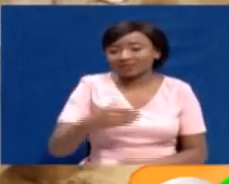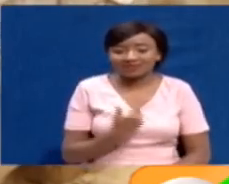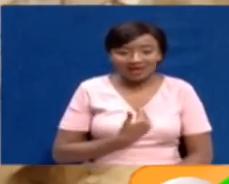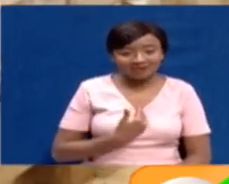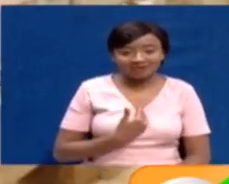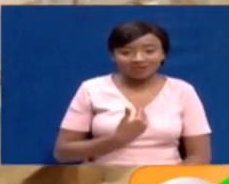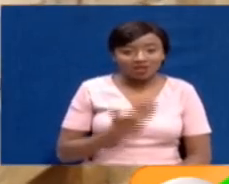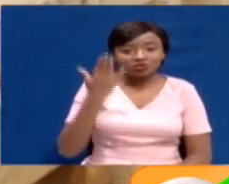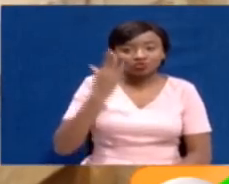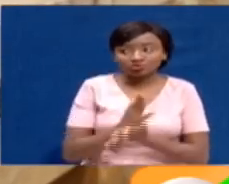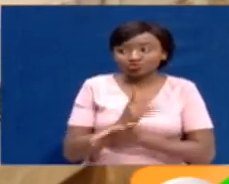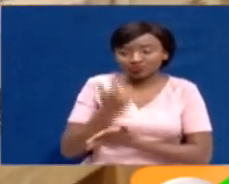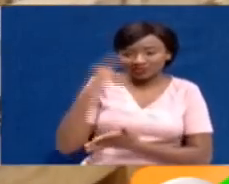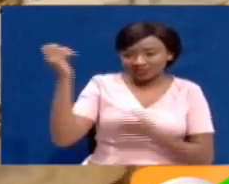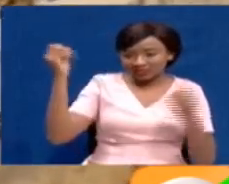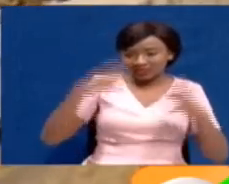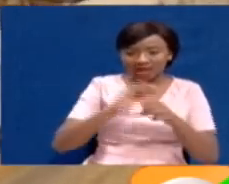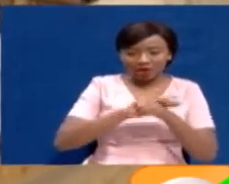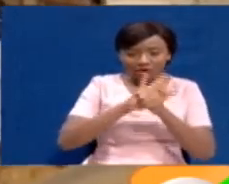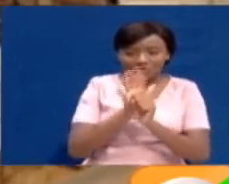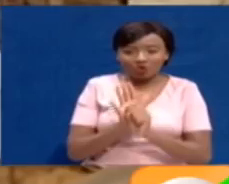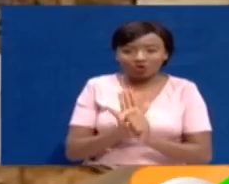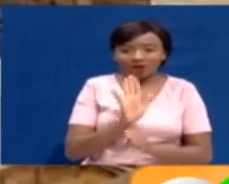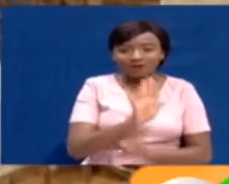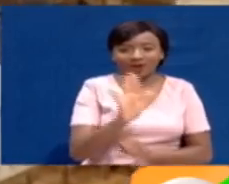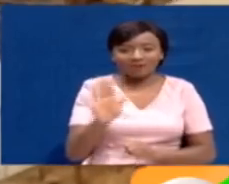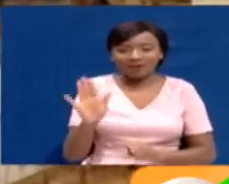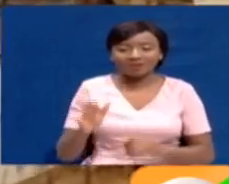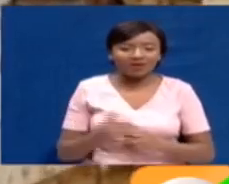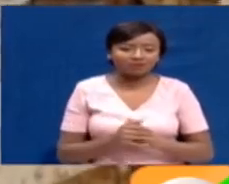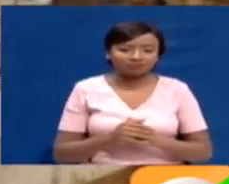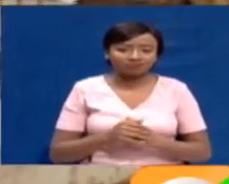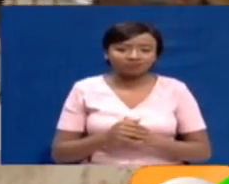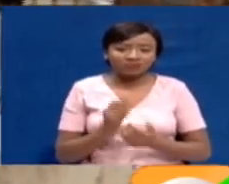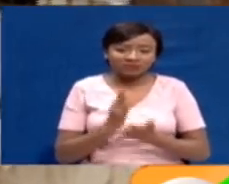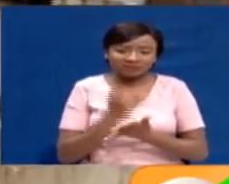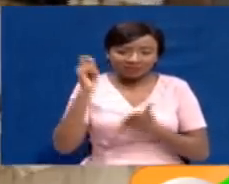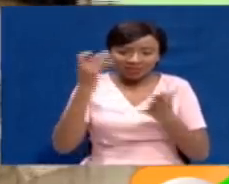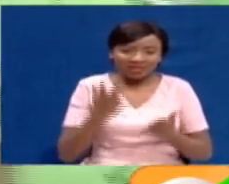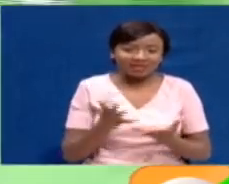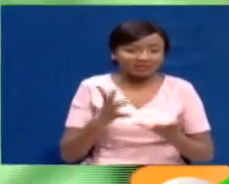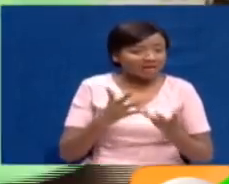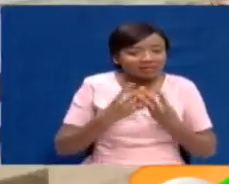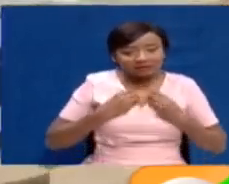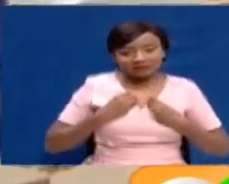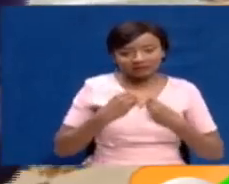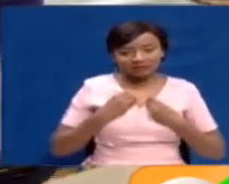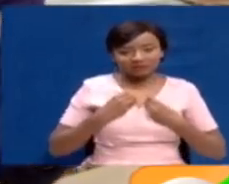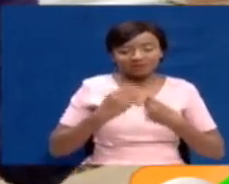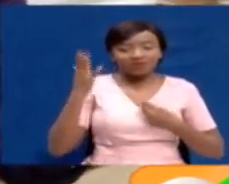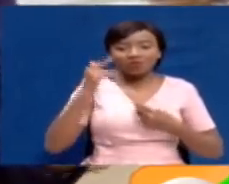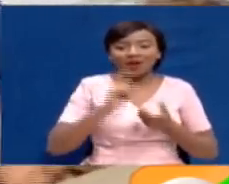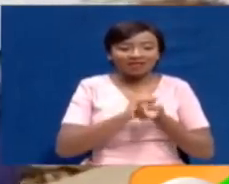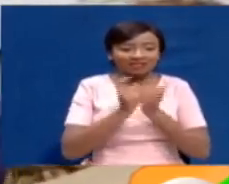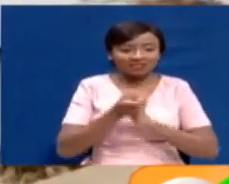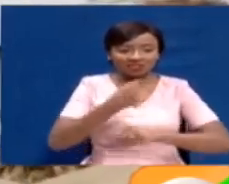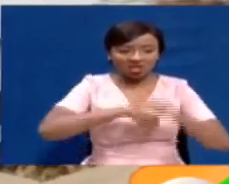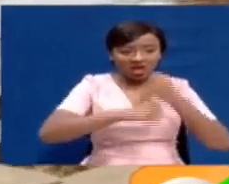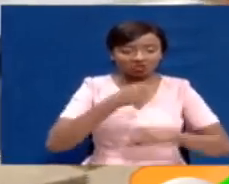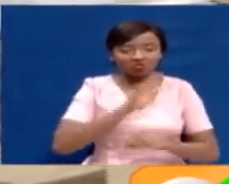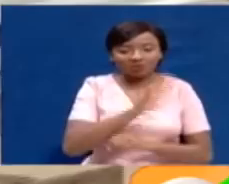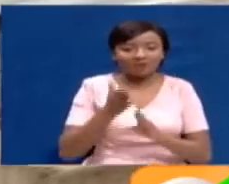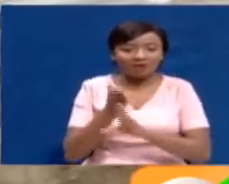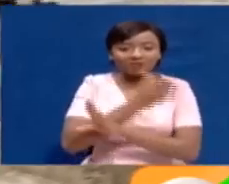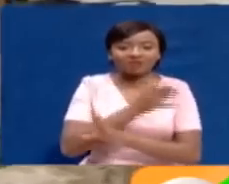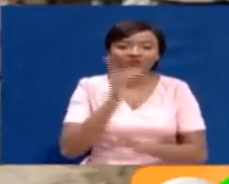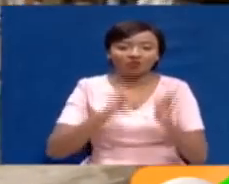have a negative impact on the world economy, some Kenyans have decided to adapt. They have changed what they do